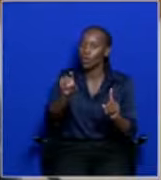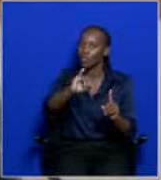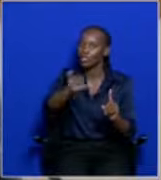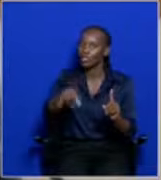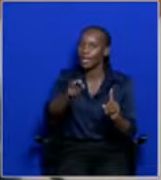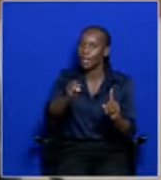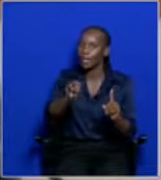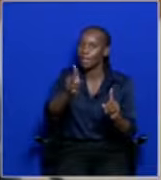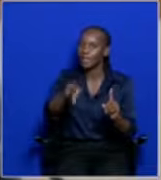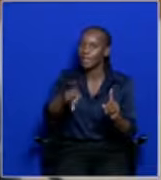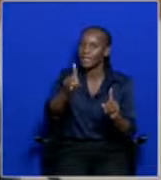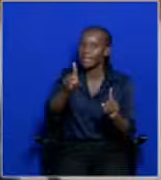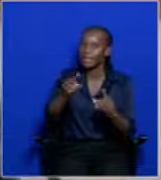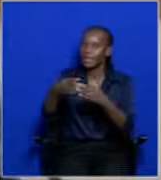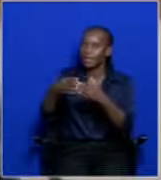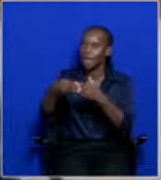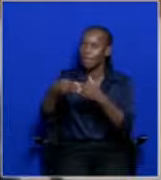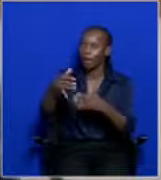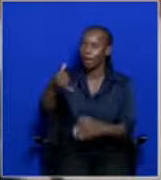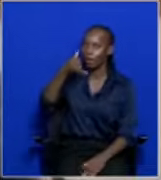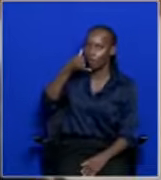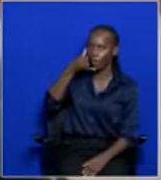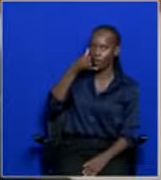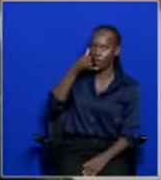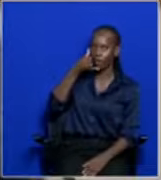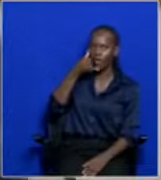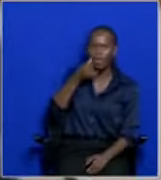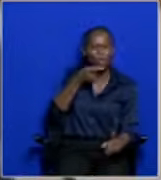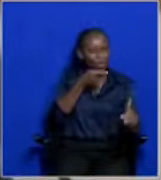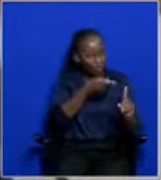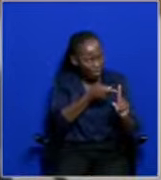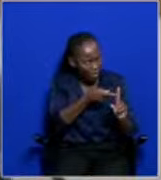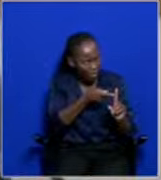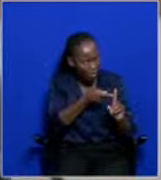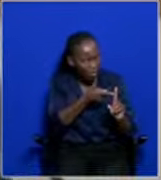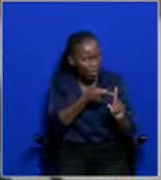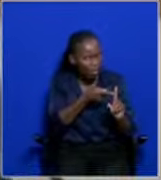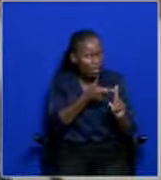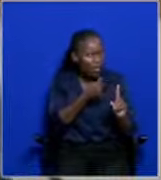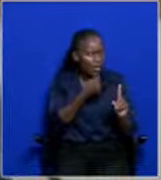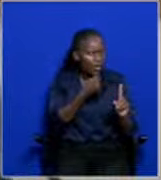to locate this JMPD member called Mozo?